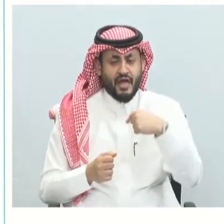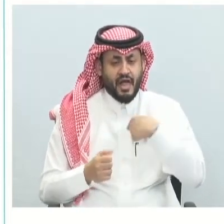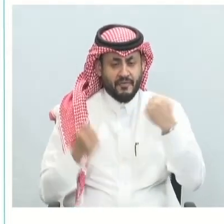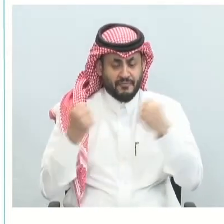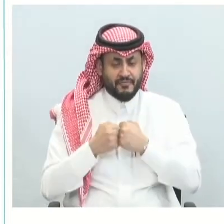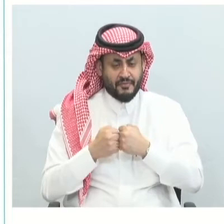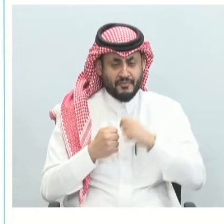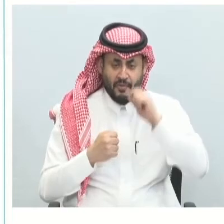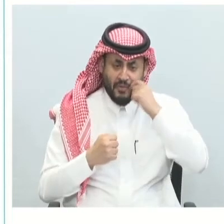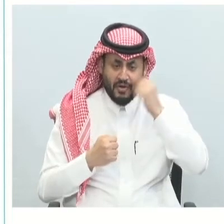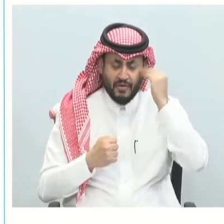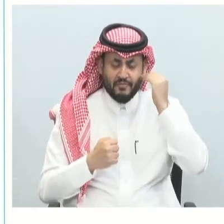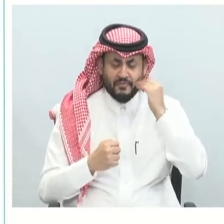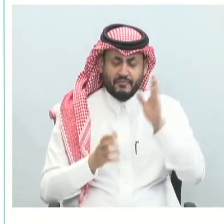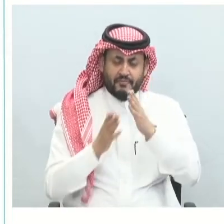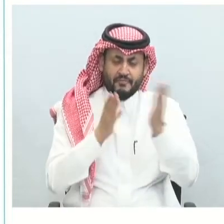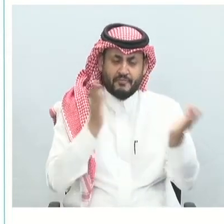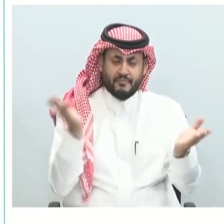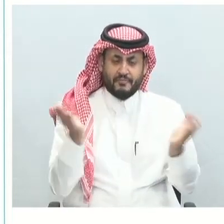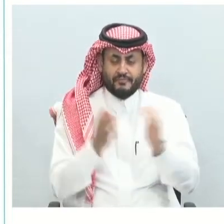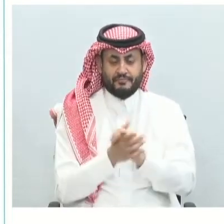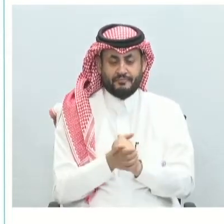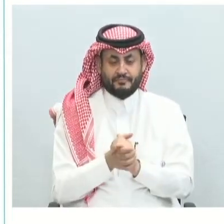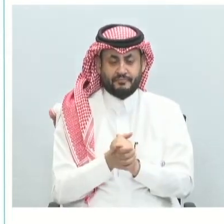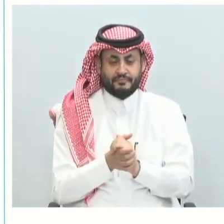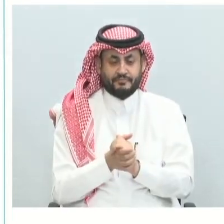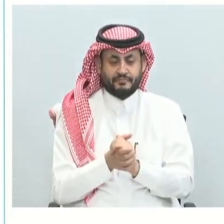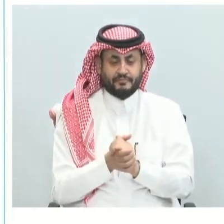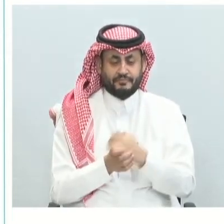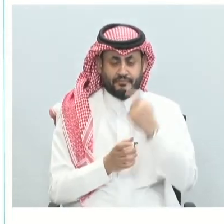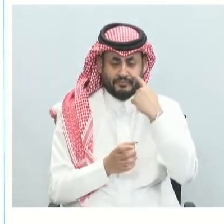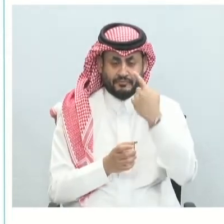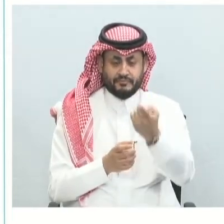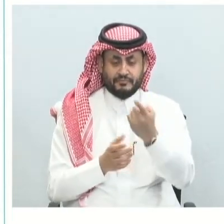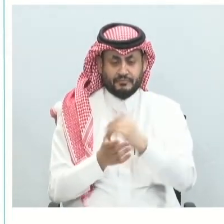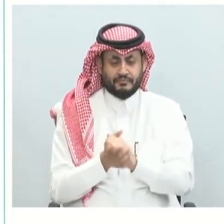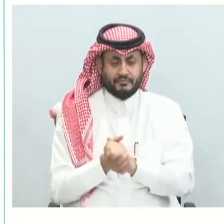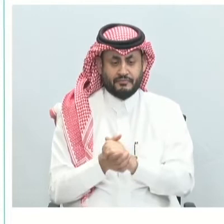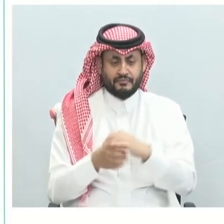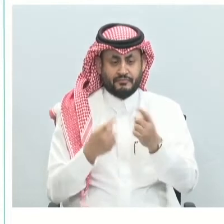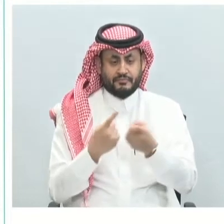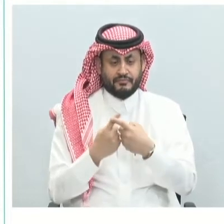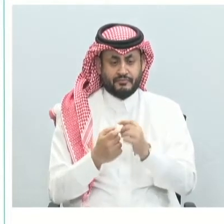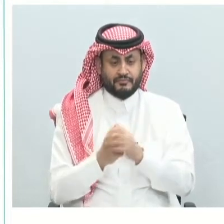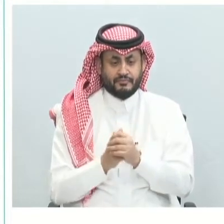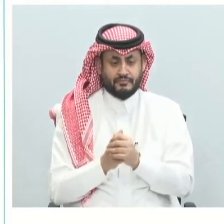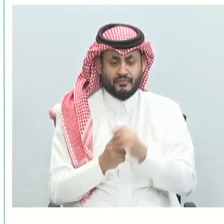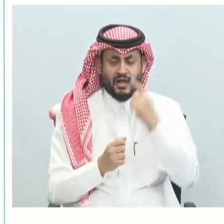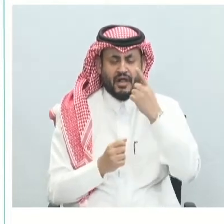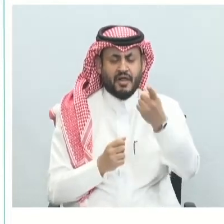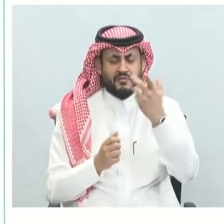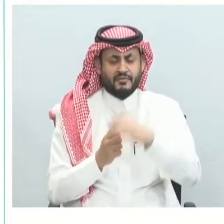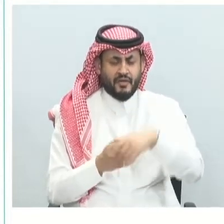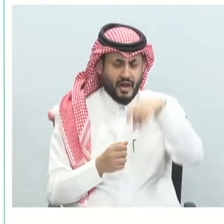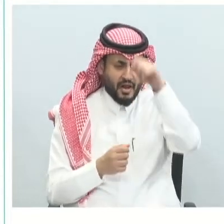wearing, I'm wearing, I'm wearing. Okay, so let's see for the first one here. What is